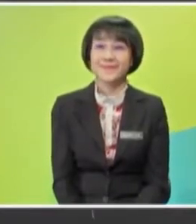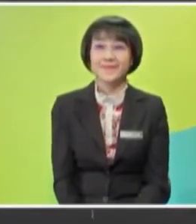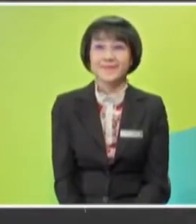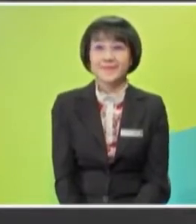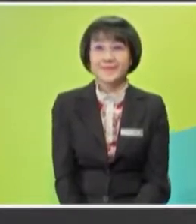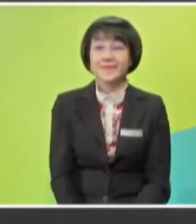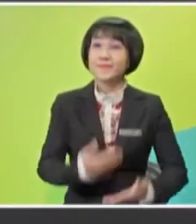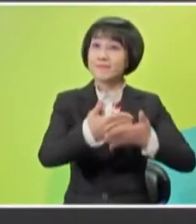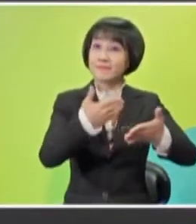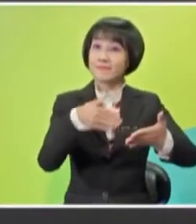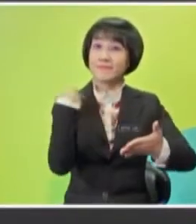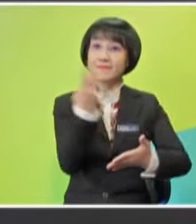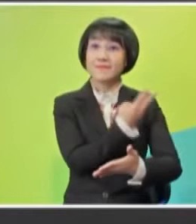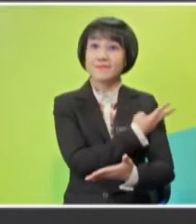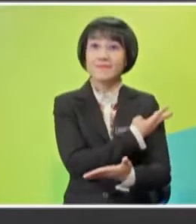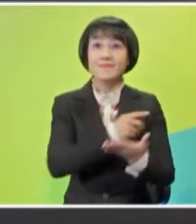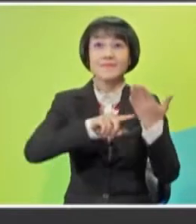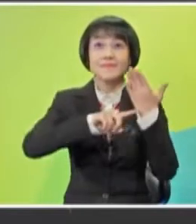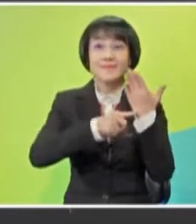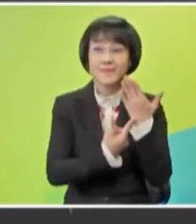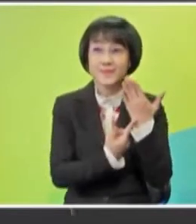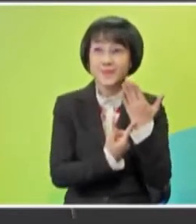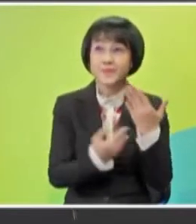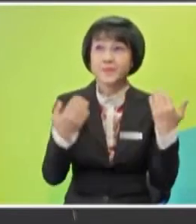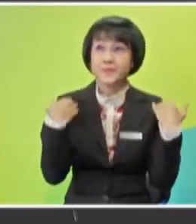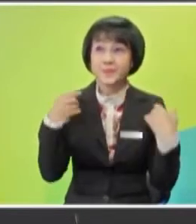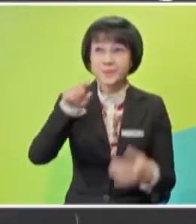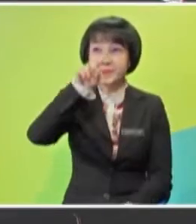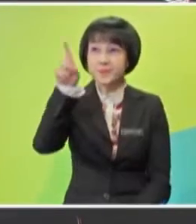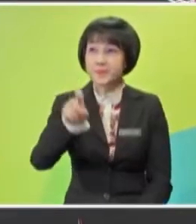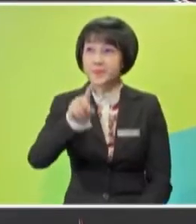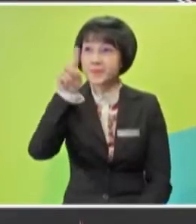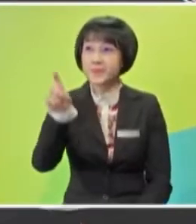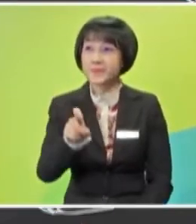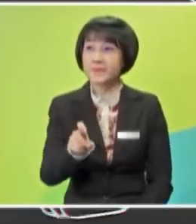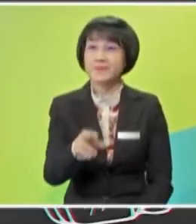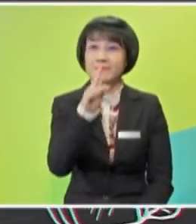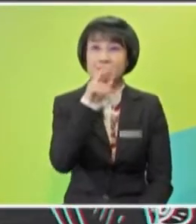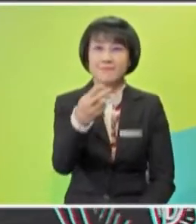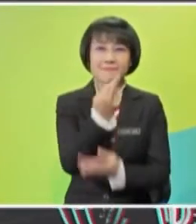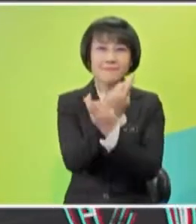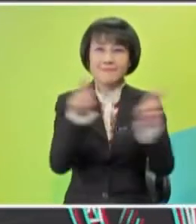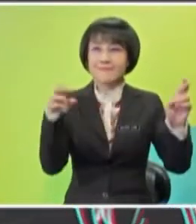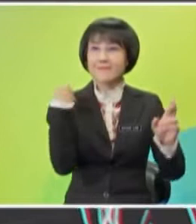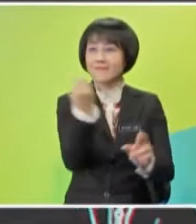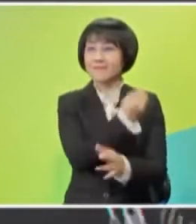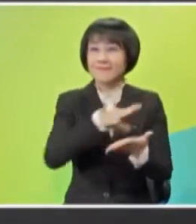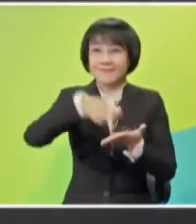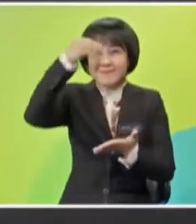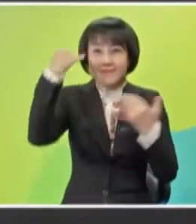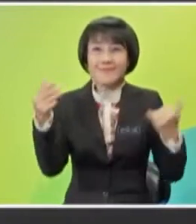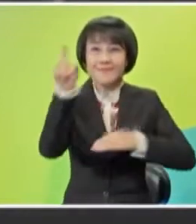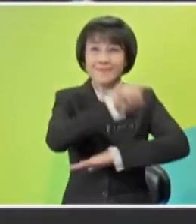Alright, so before we begin, I have a very important question that I have to ask each and every one of you. Are you ready for our lesson today? Give me